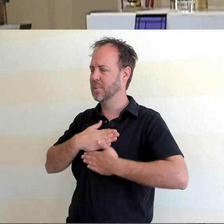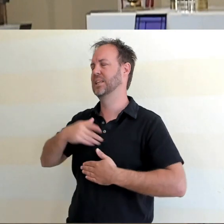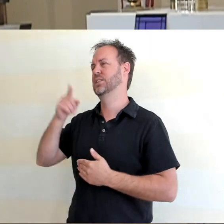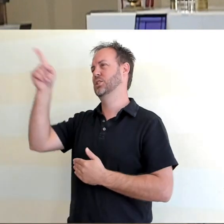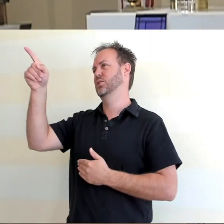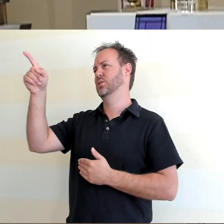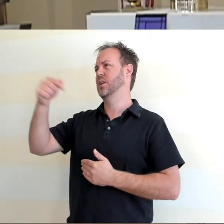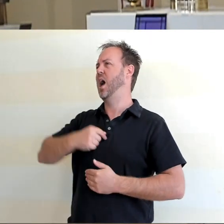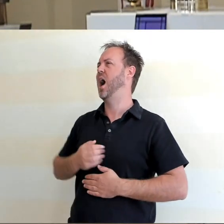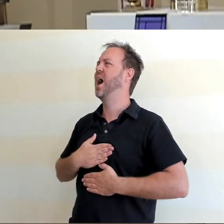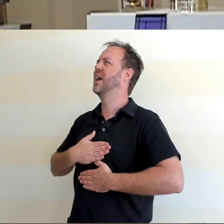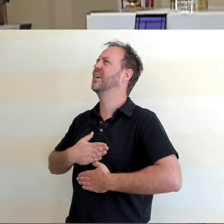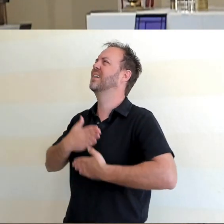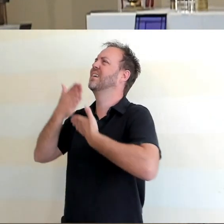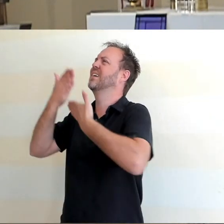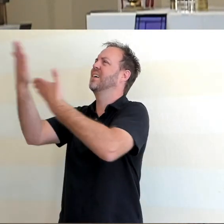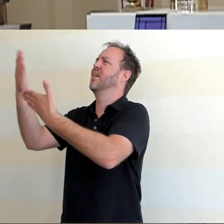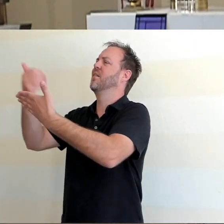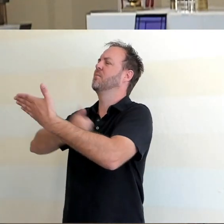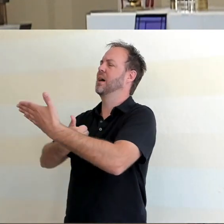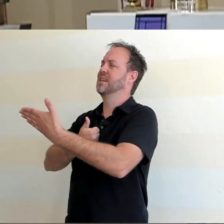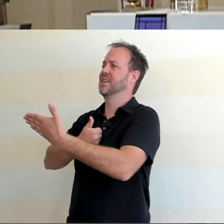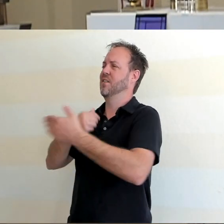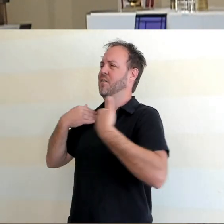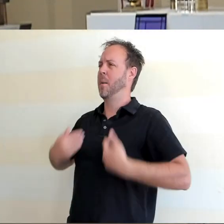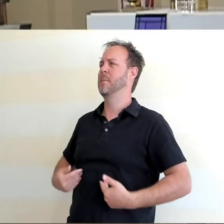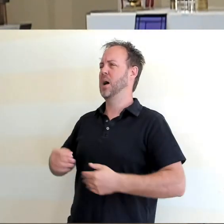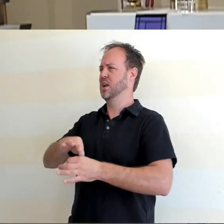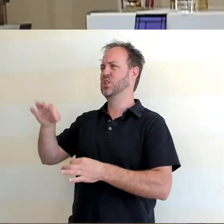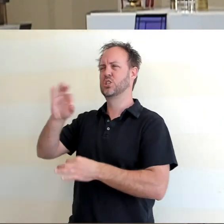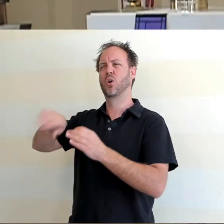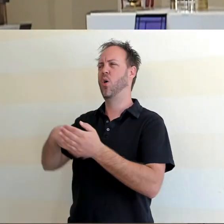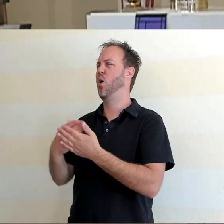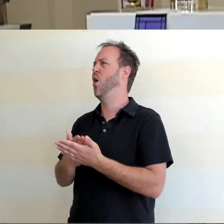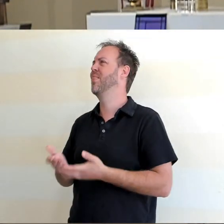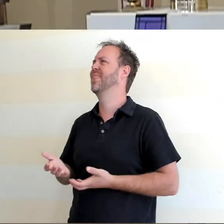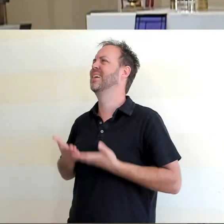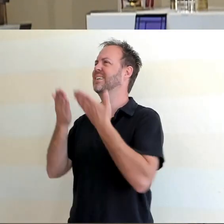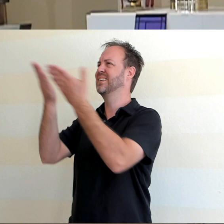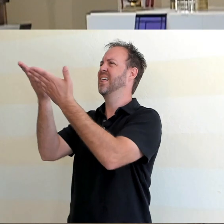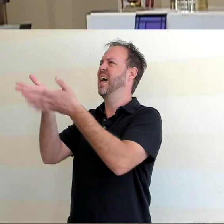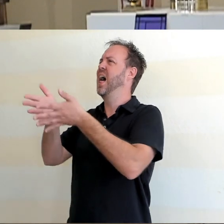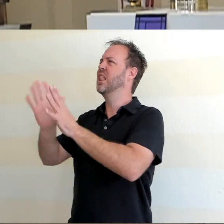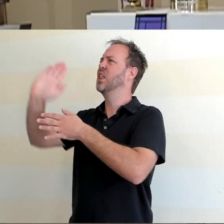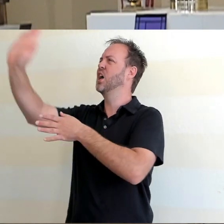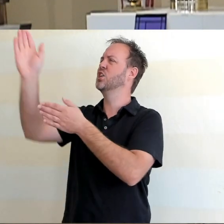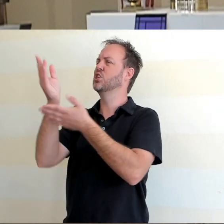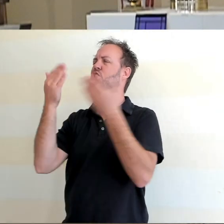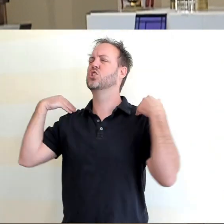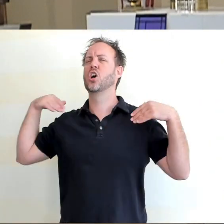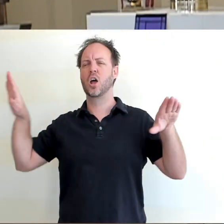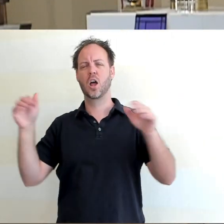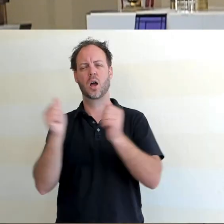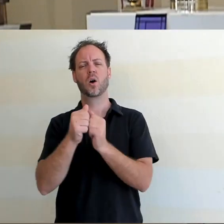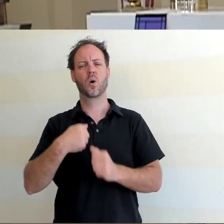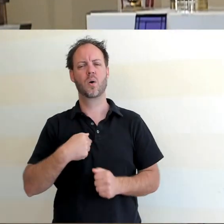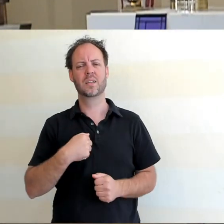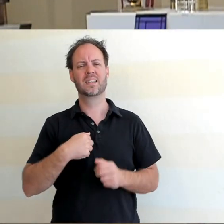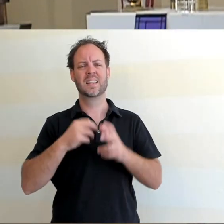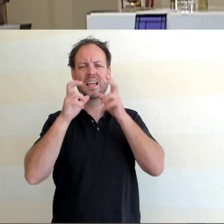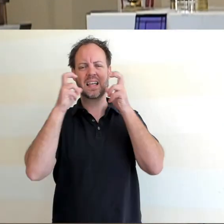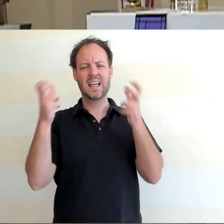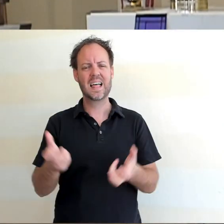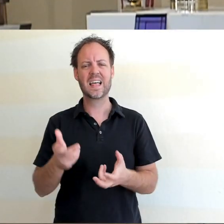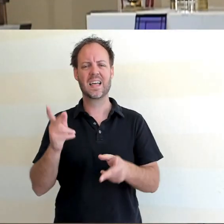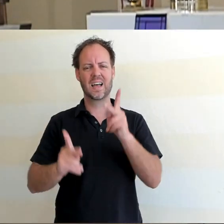myself, my body and soul and all things. Let your holy angel be with me, that the evil foe may